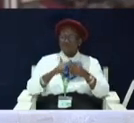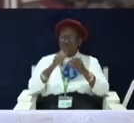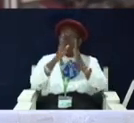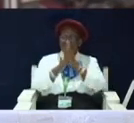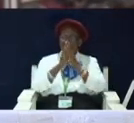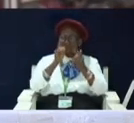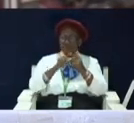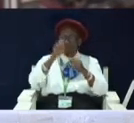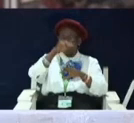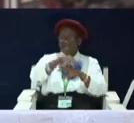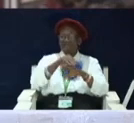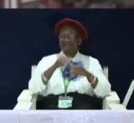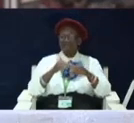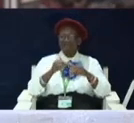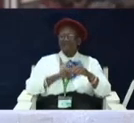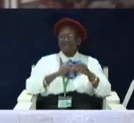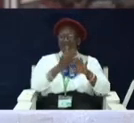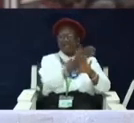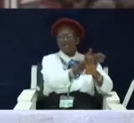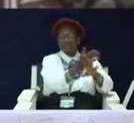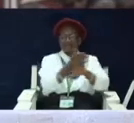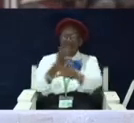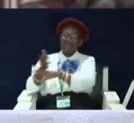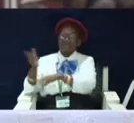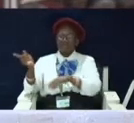beg you.